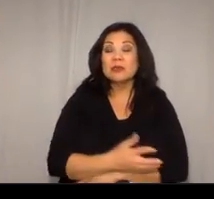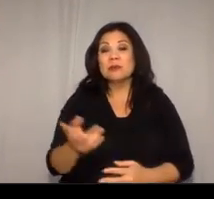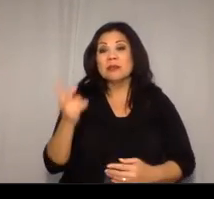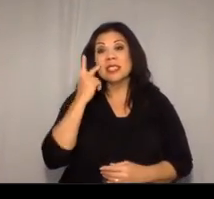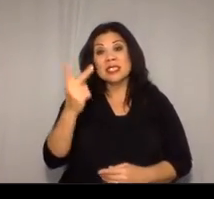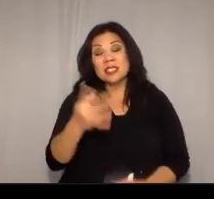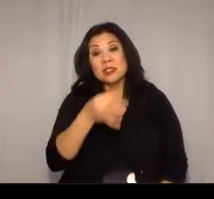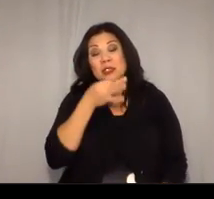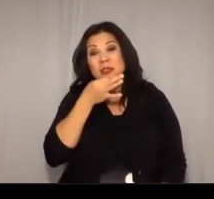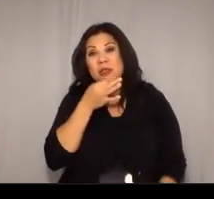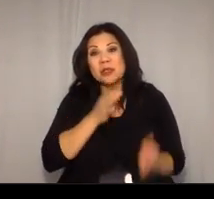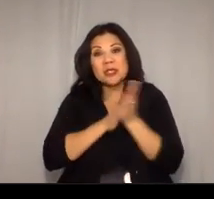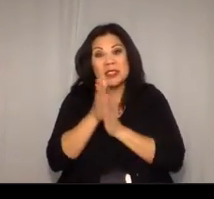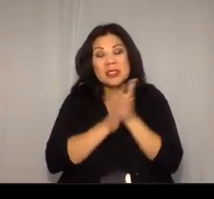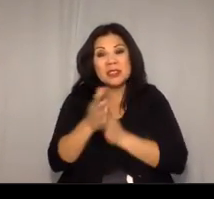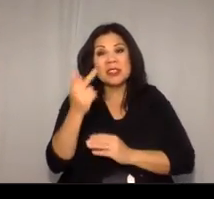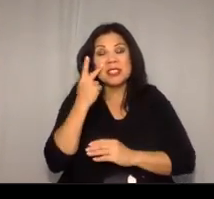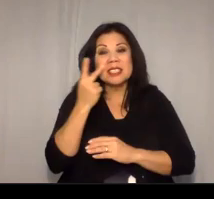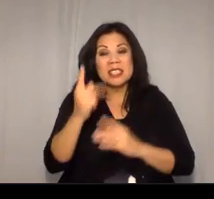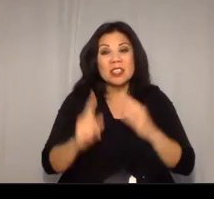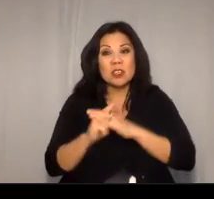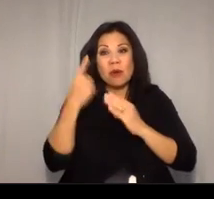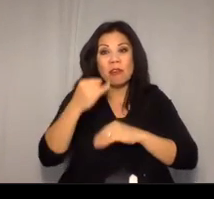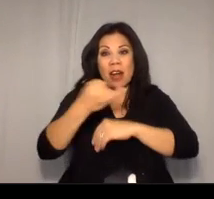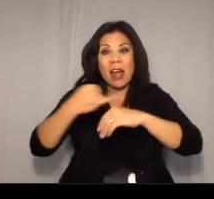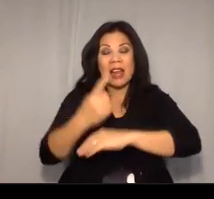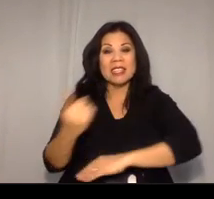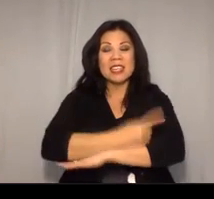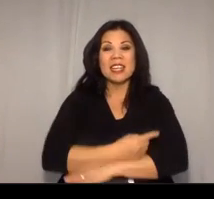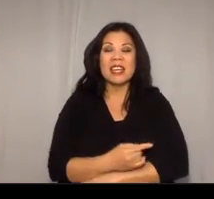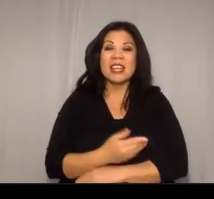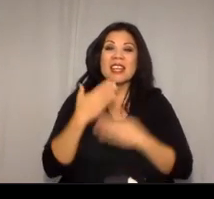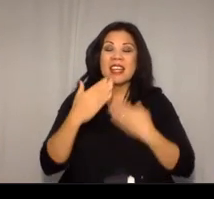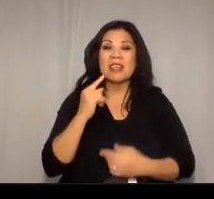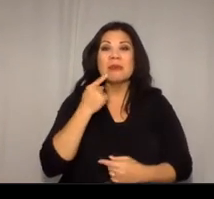I will see you soon. Can't wait to see you on Island Day. Thanks, everybody. Miss you.